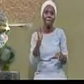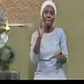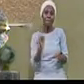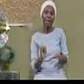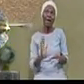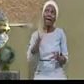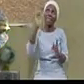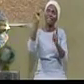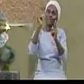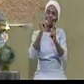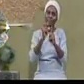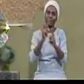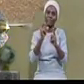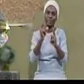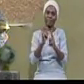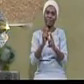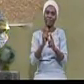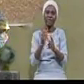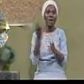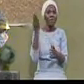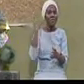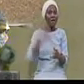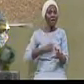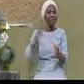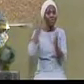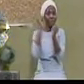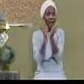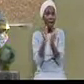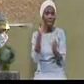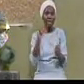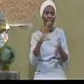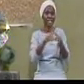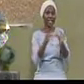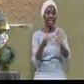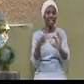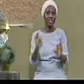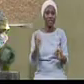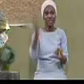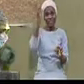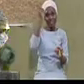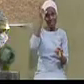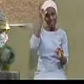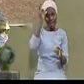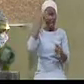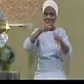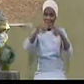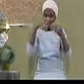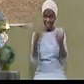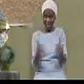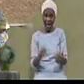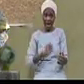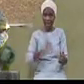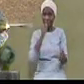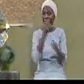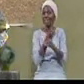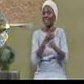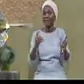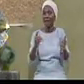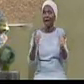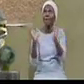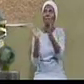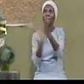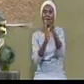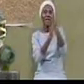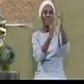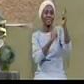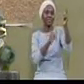delivered by God's word. Once I was bound by the chains of sickness, now I am